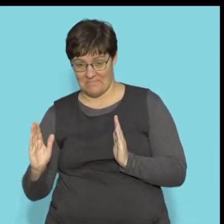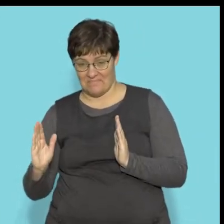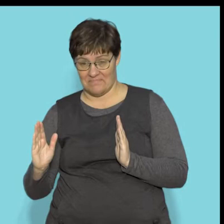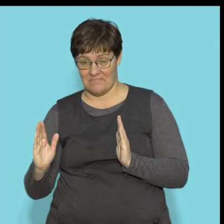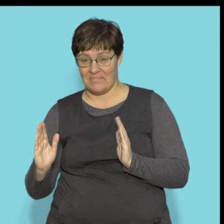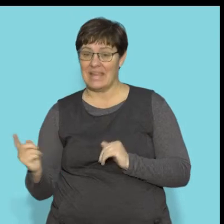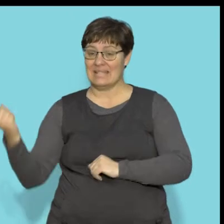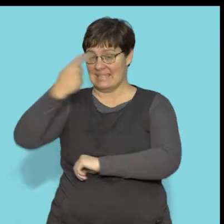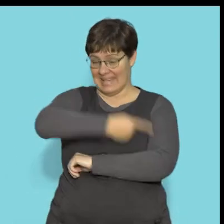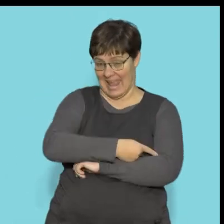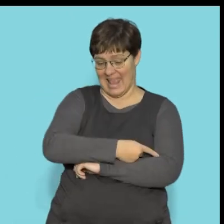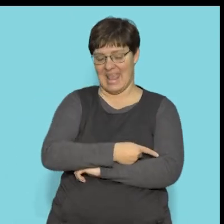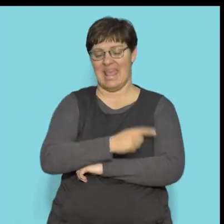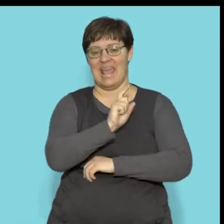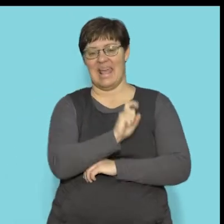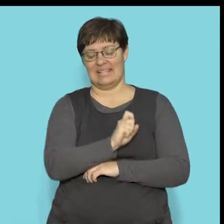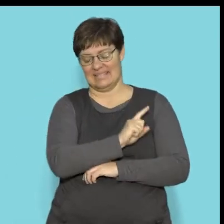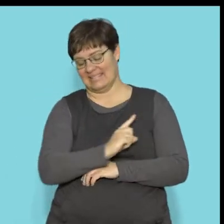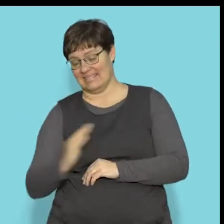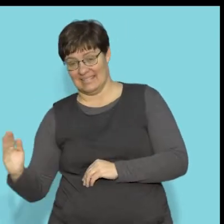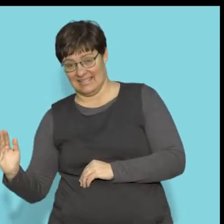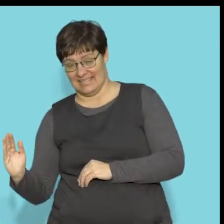to be on the x-axis.